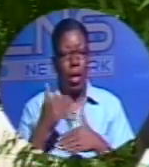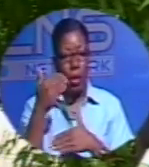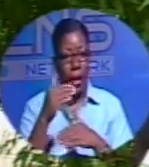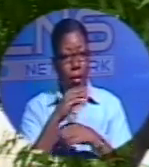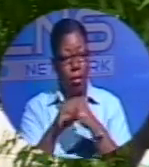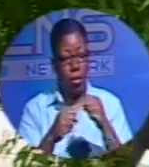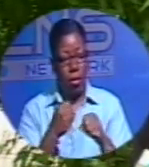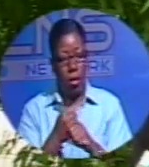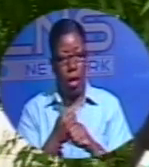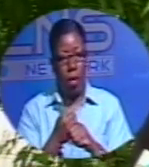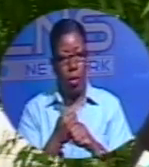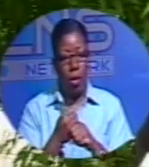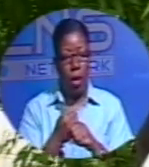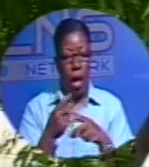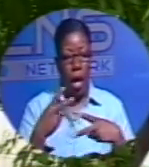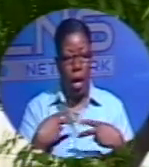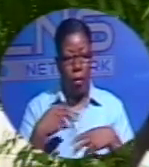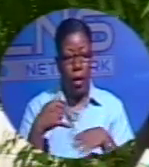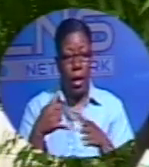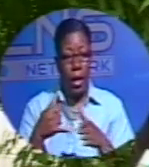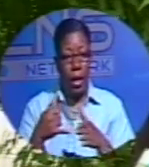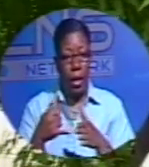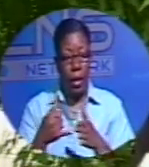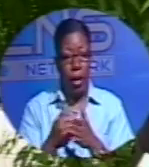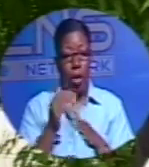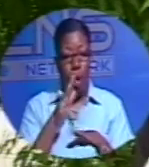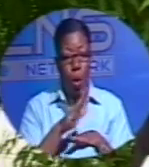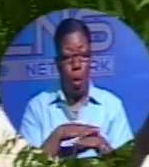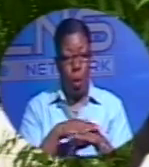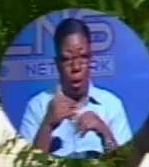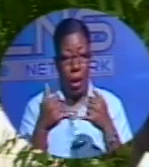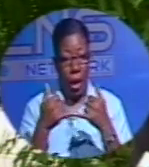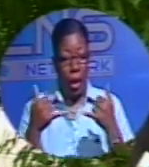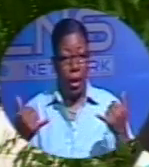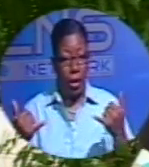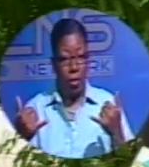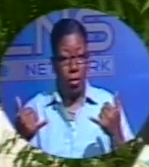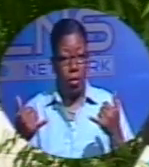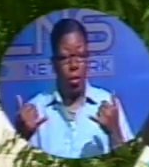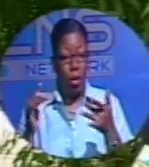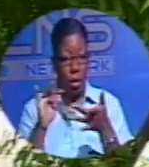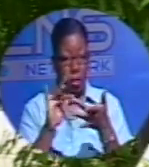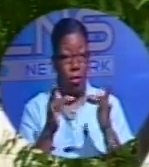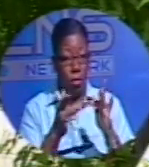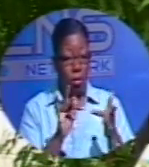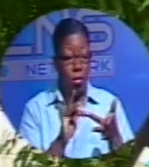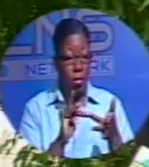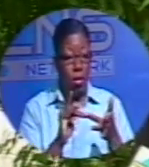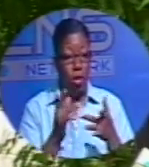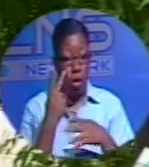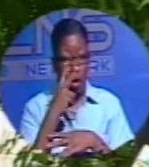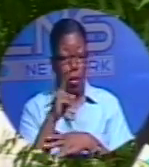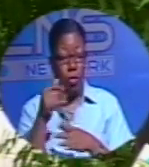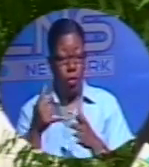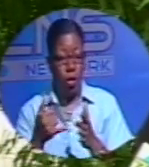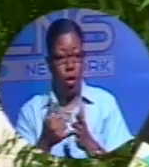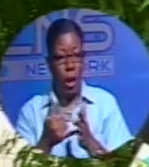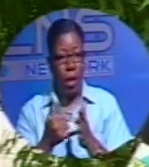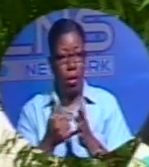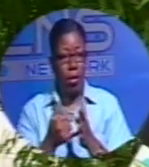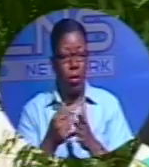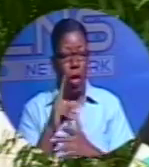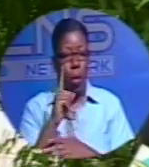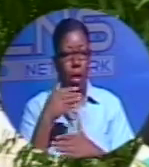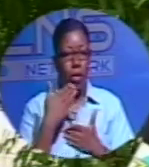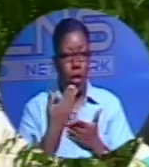planning to have it online, you know, where you can view this live around the world. So, you know, one of the